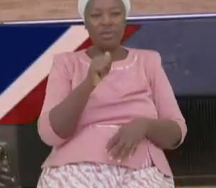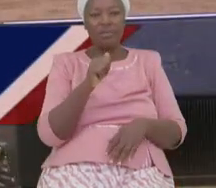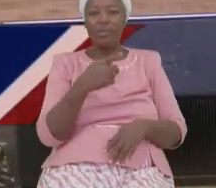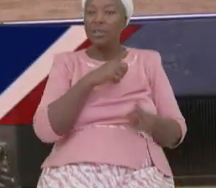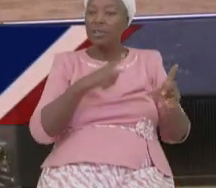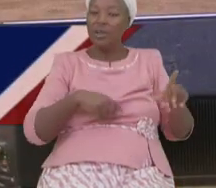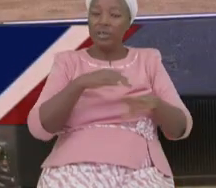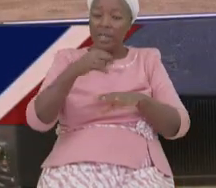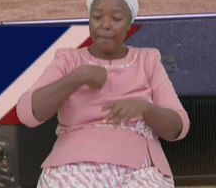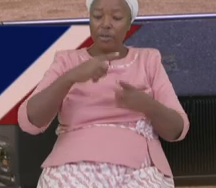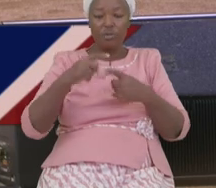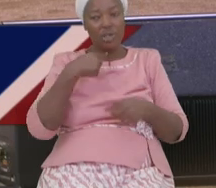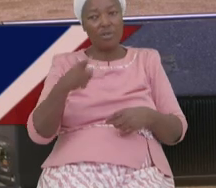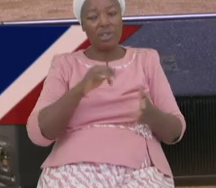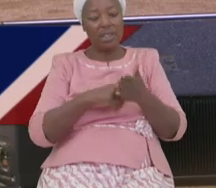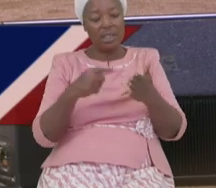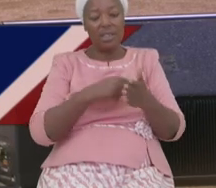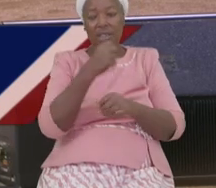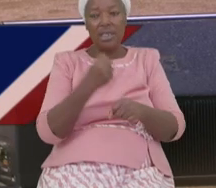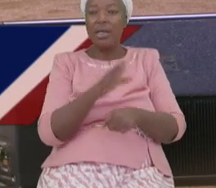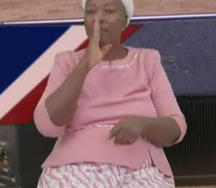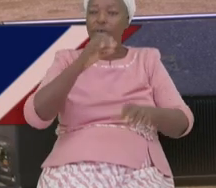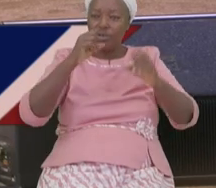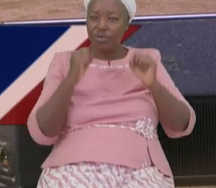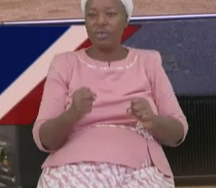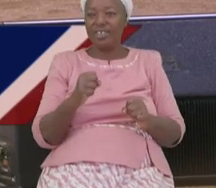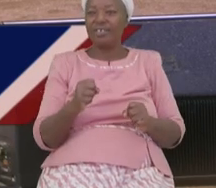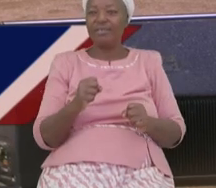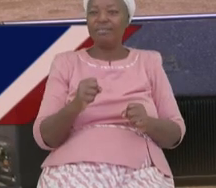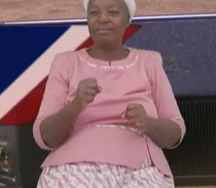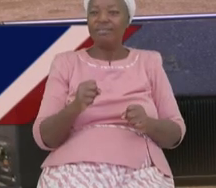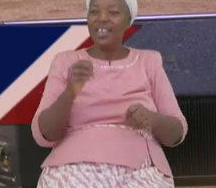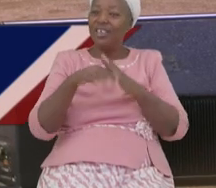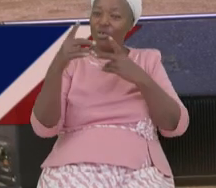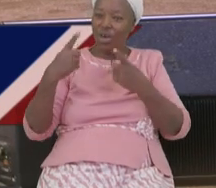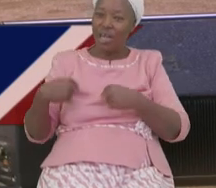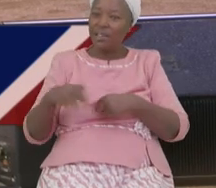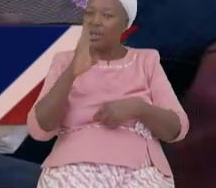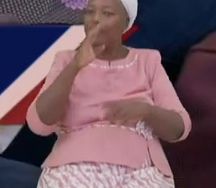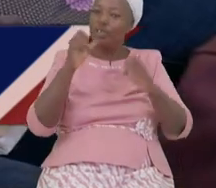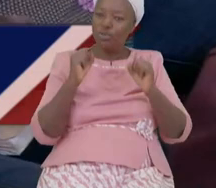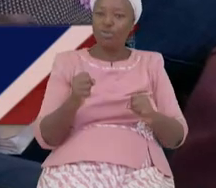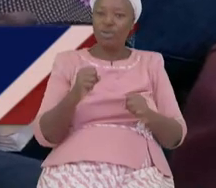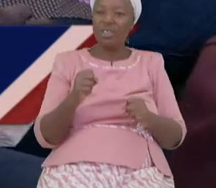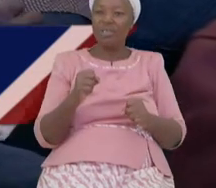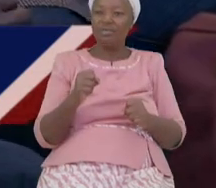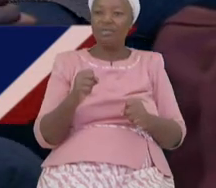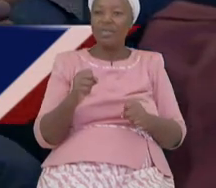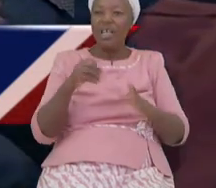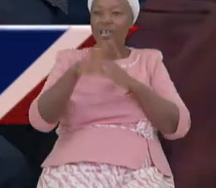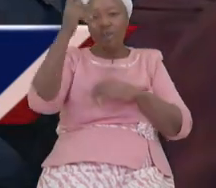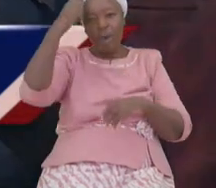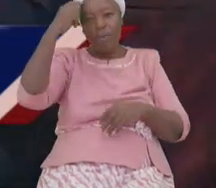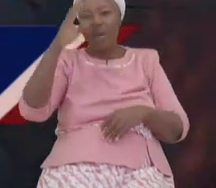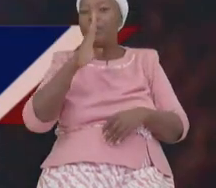me to tell you, this year, be strong. Amen. In your heart, be strong. Amen. In your